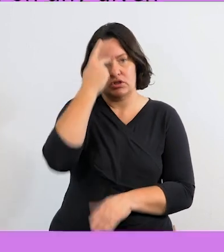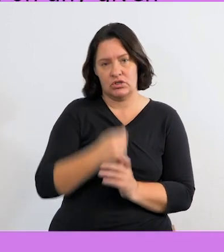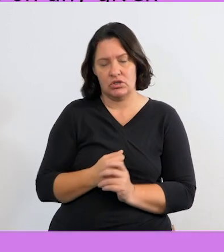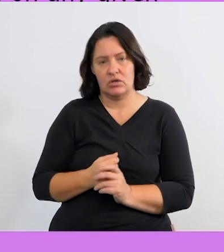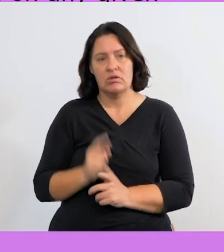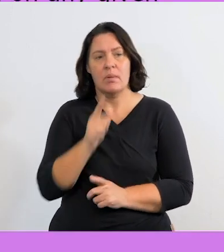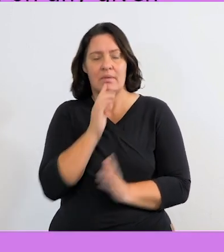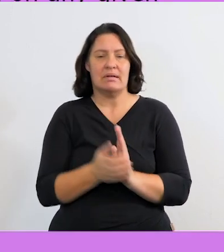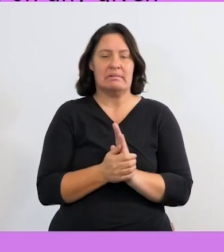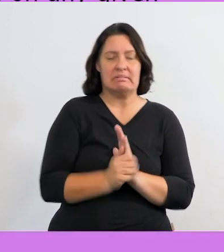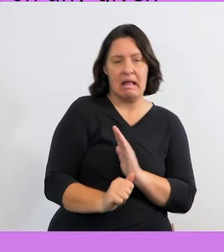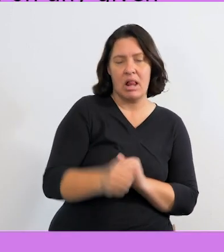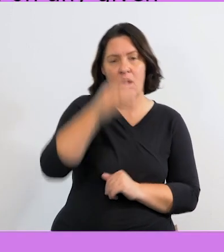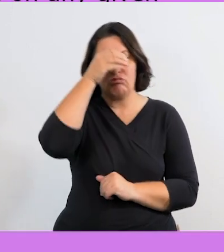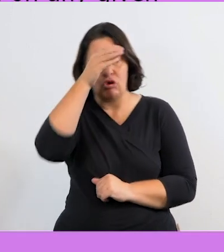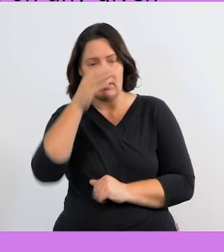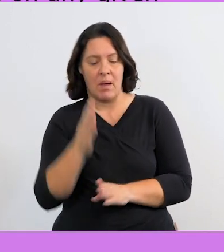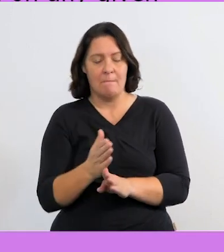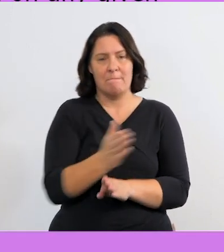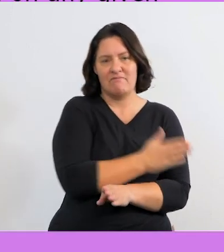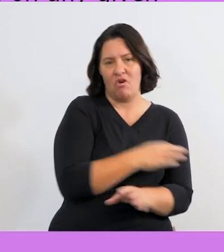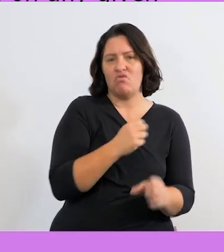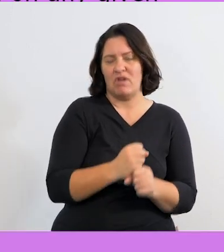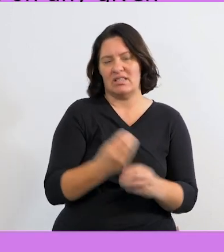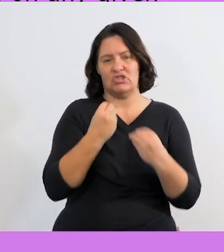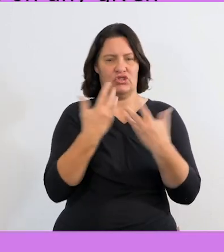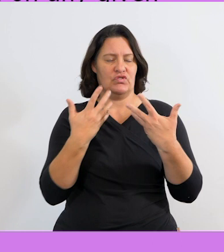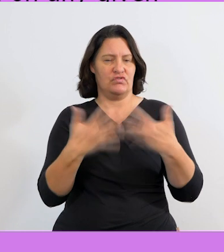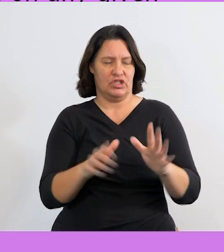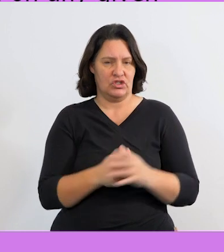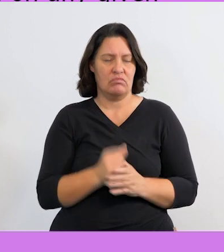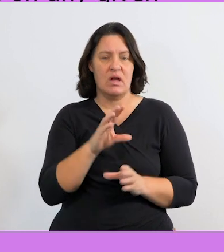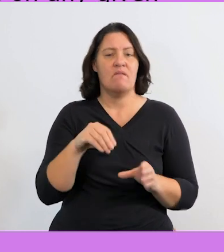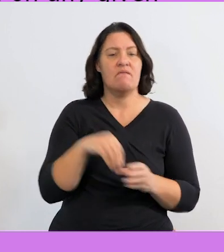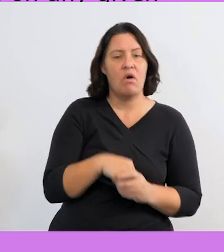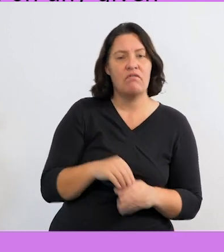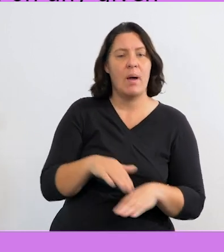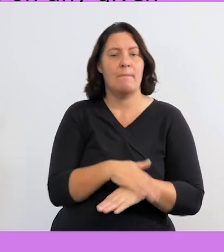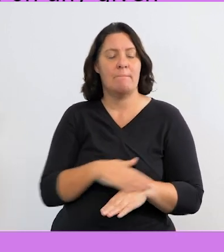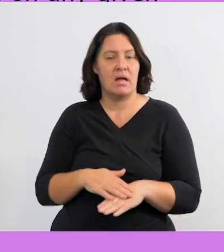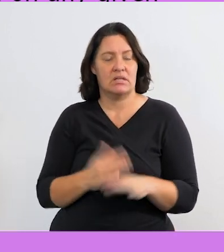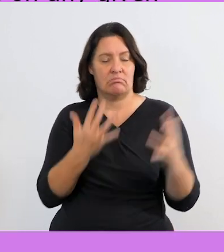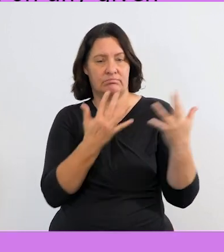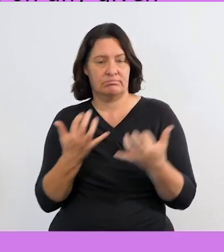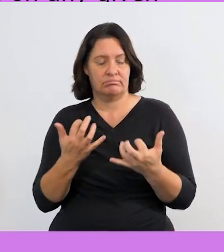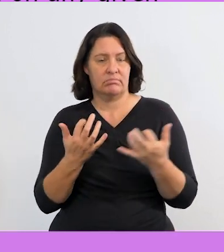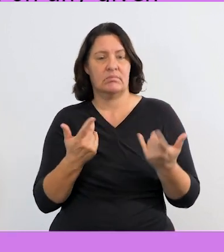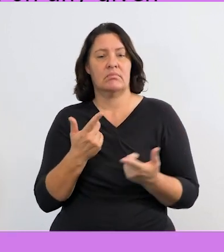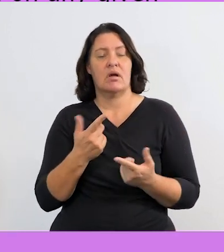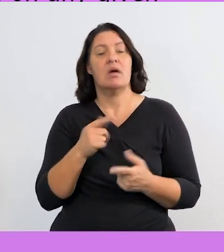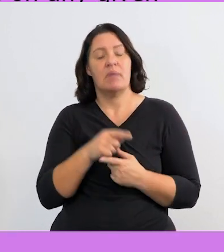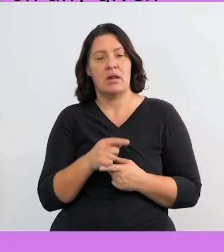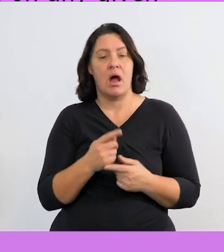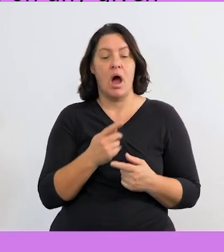that should be the skills and concepts that were taught in previous grade. That involves your basic cost calculation, the difference